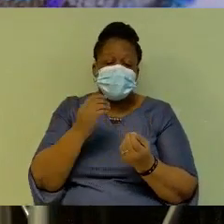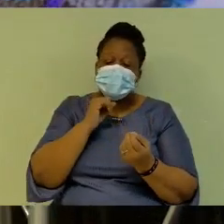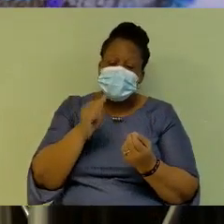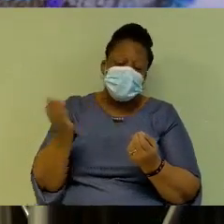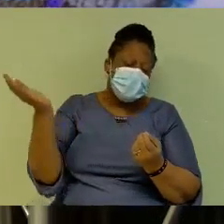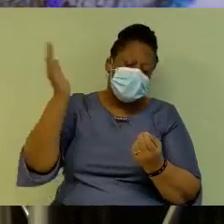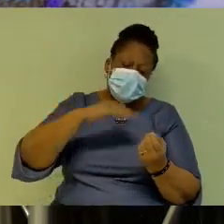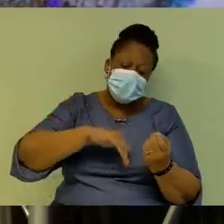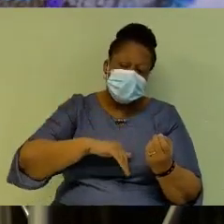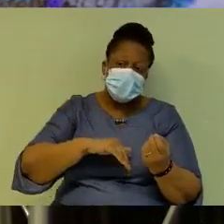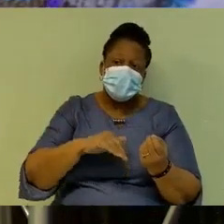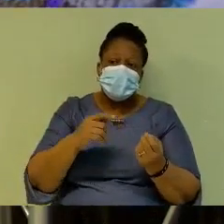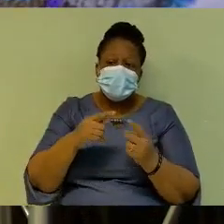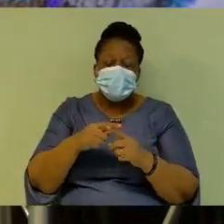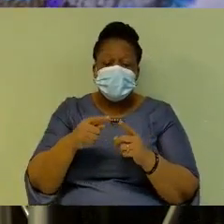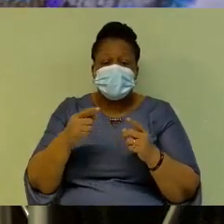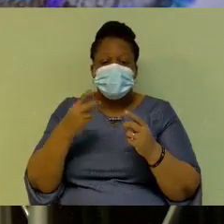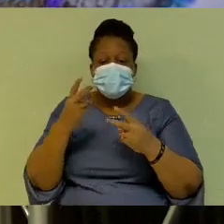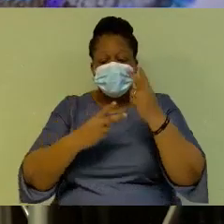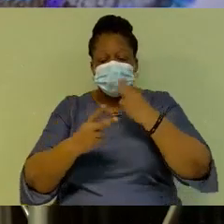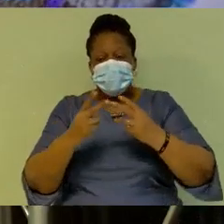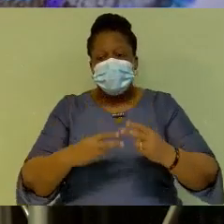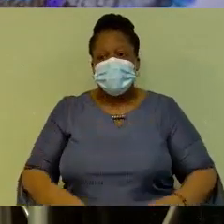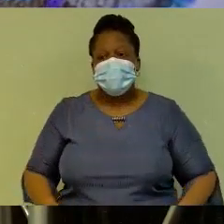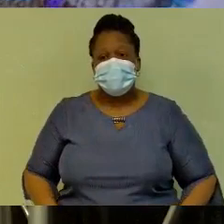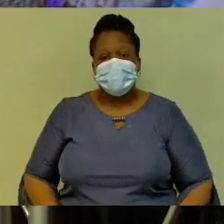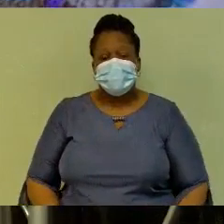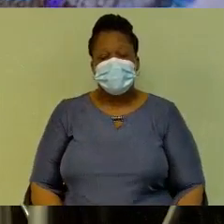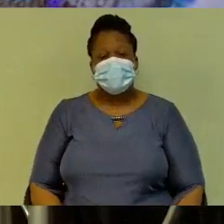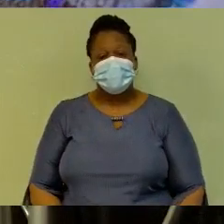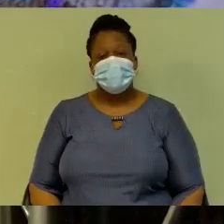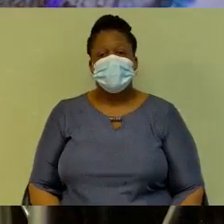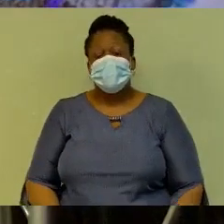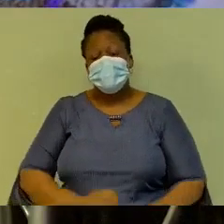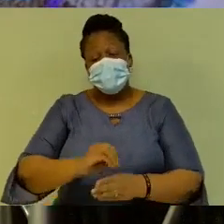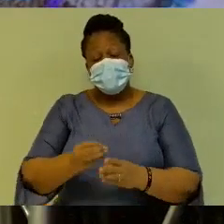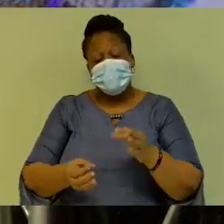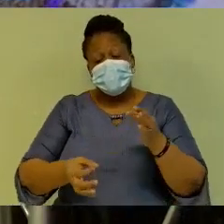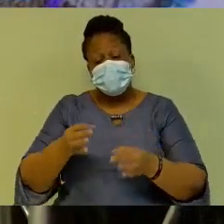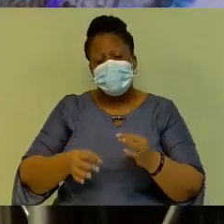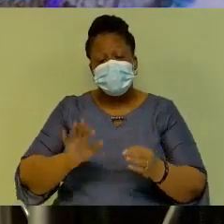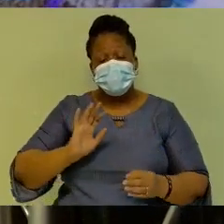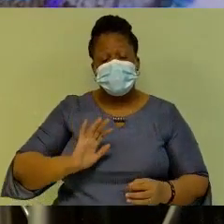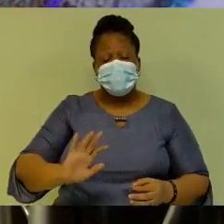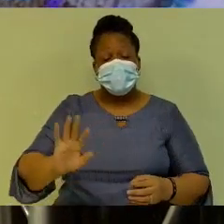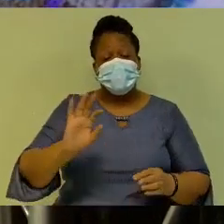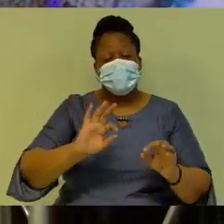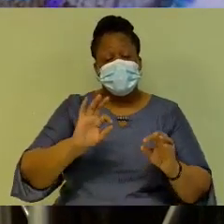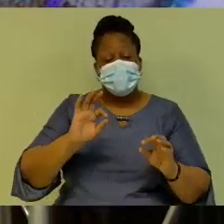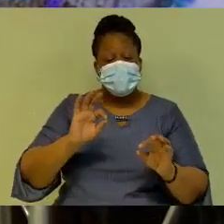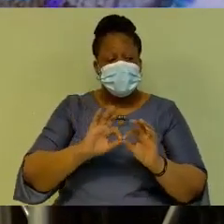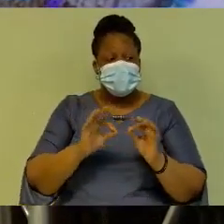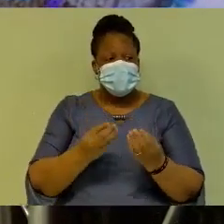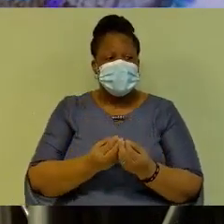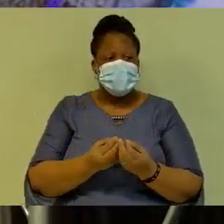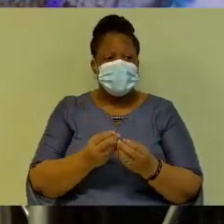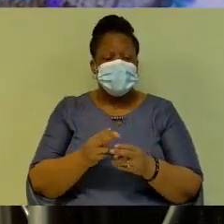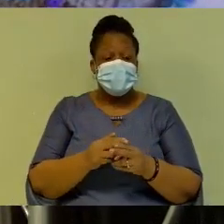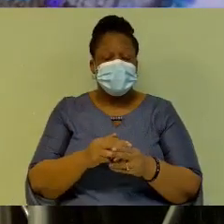from their own families, anxieties over insufficient supply of ventilators for critically ill patients,